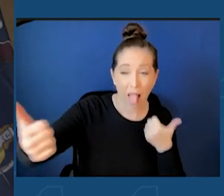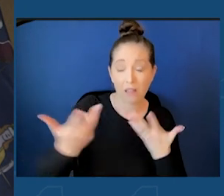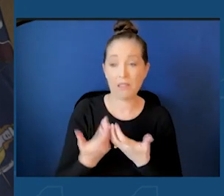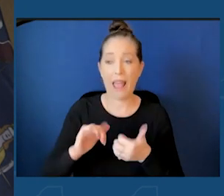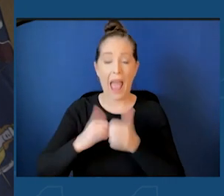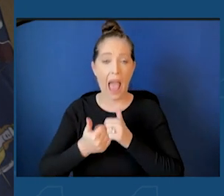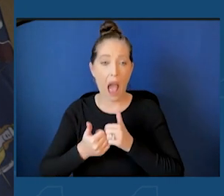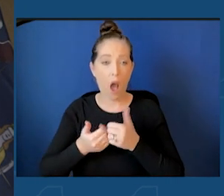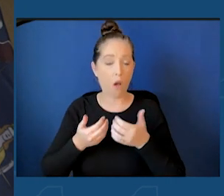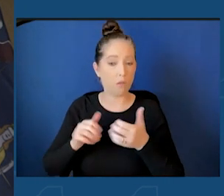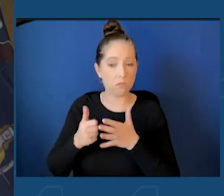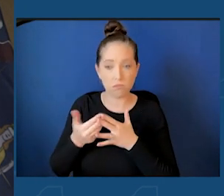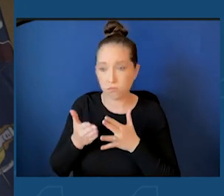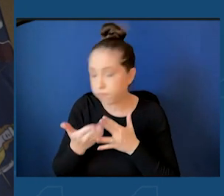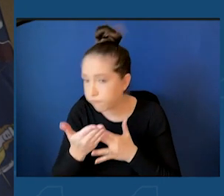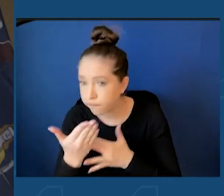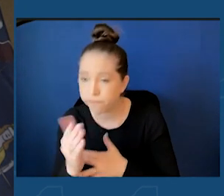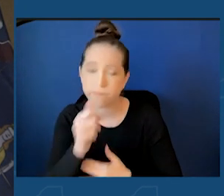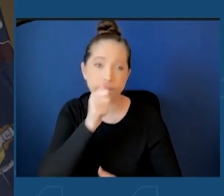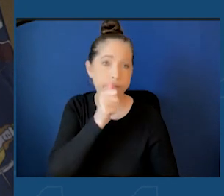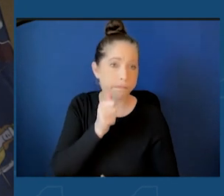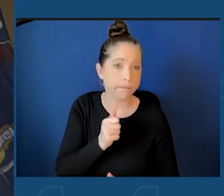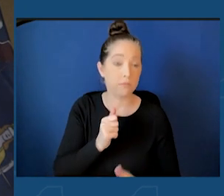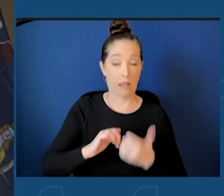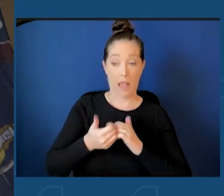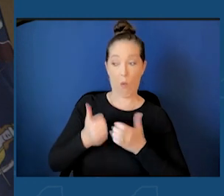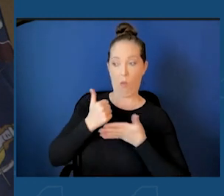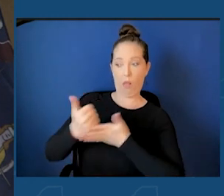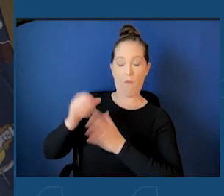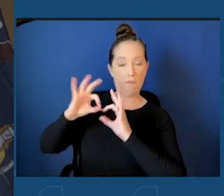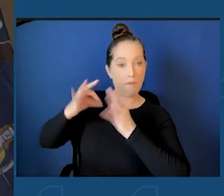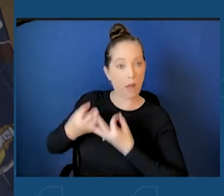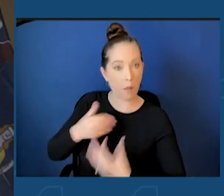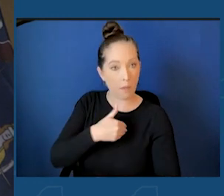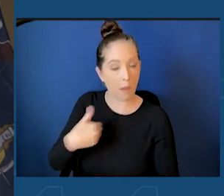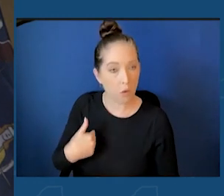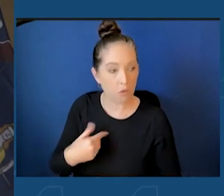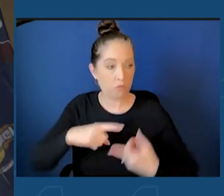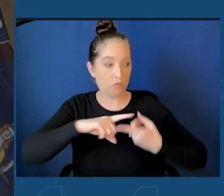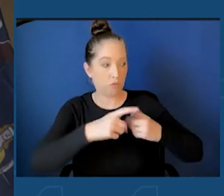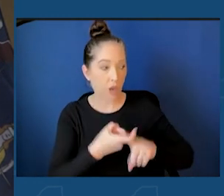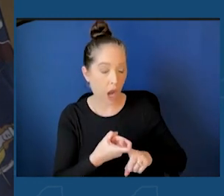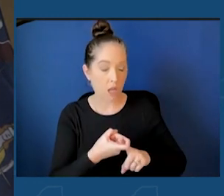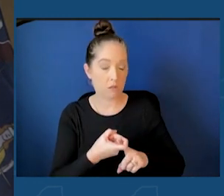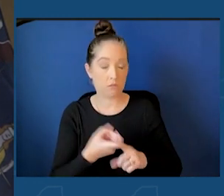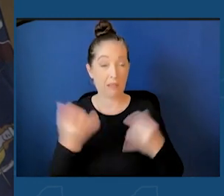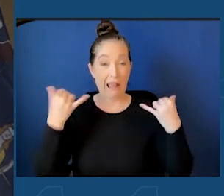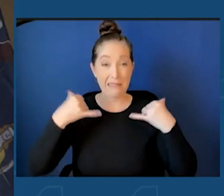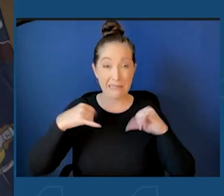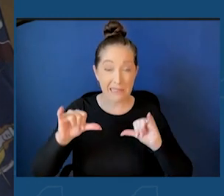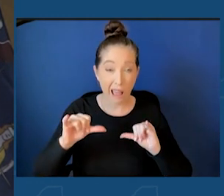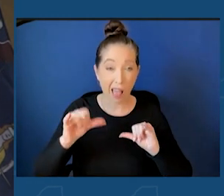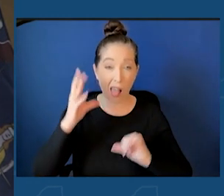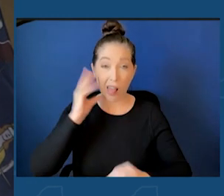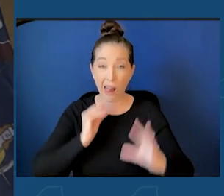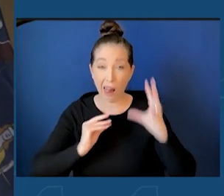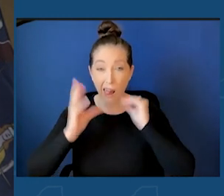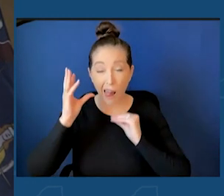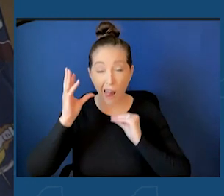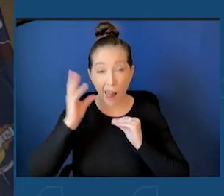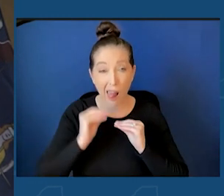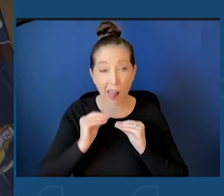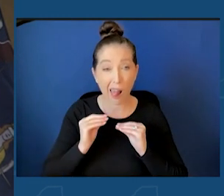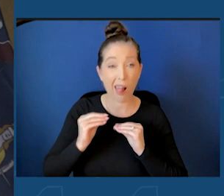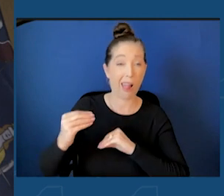friends and help their own family members, and what the effects are still today, 3 years later. Because we're still reeling